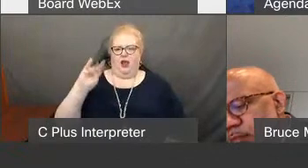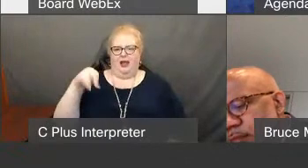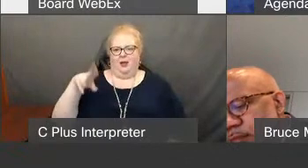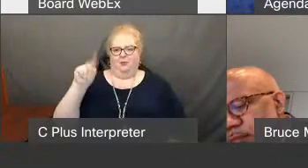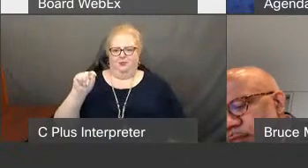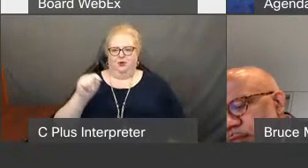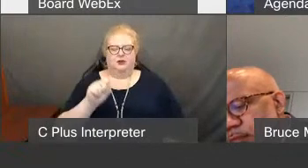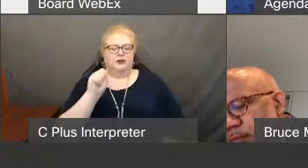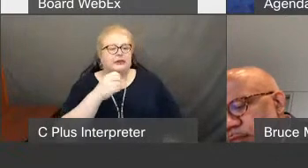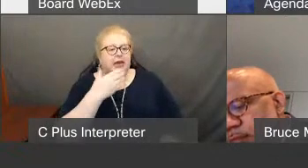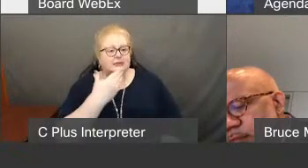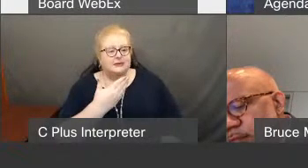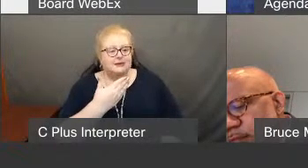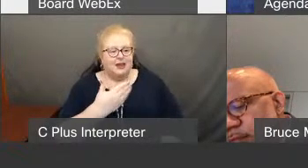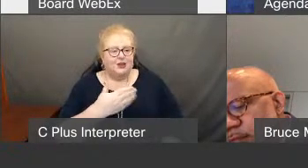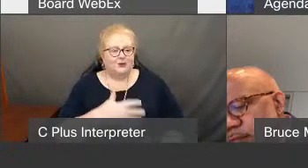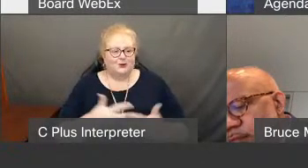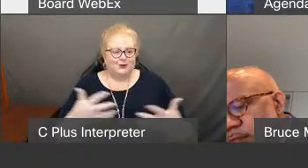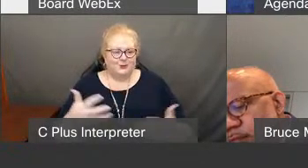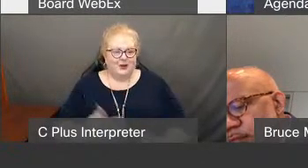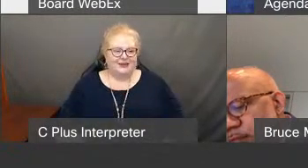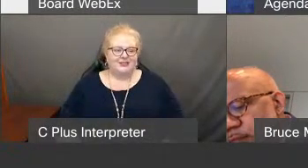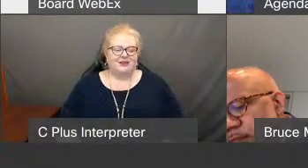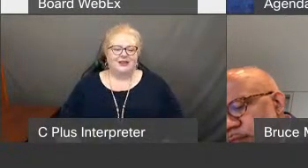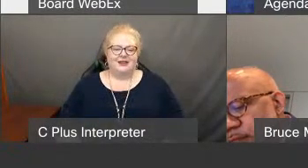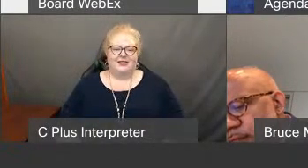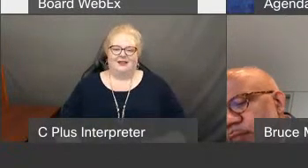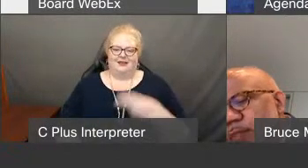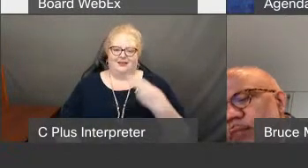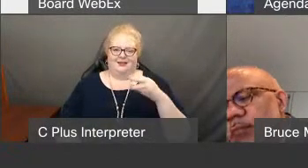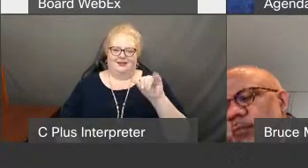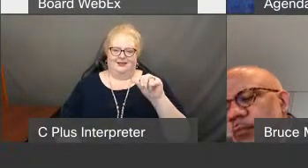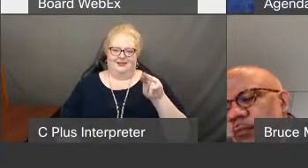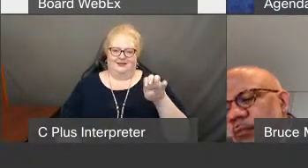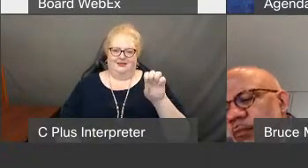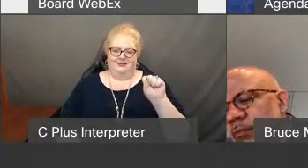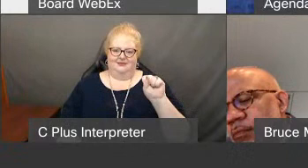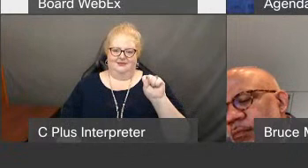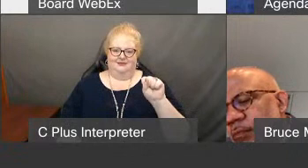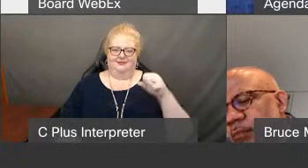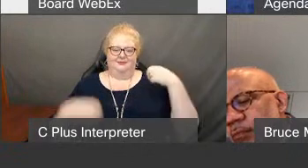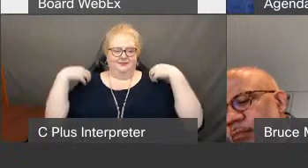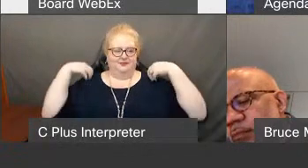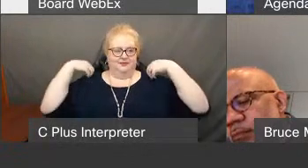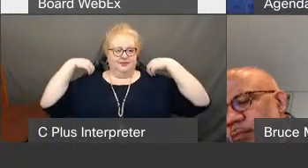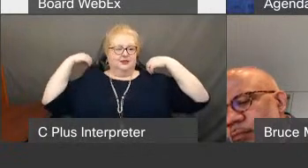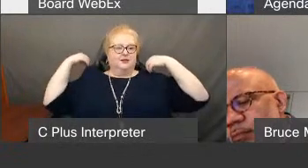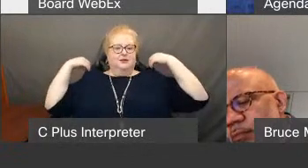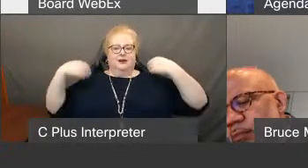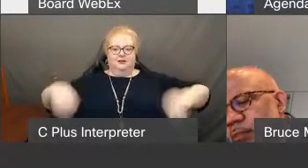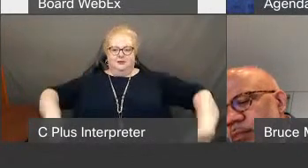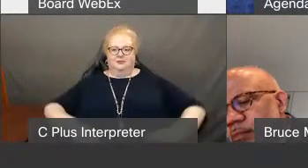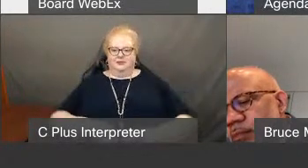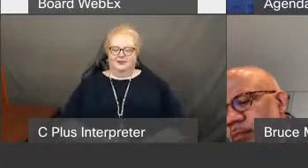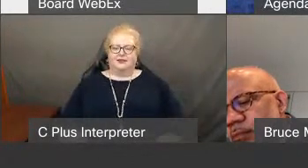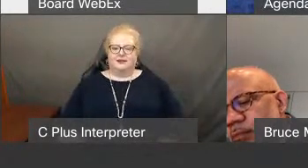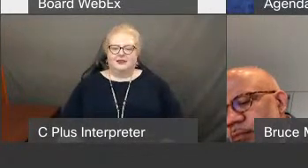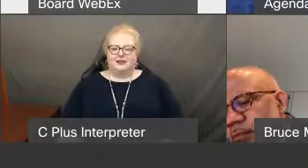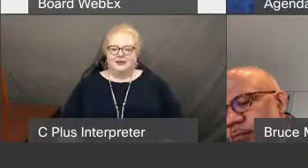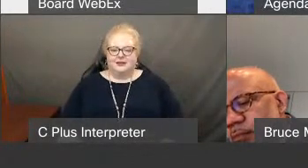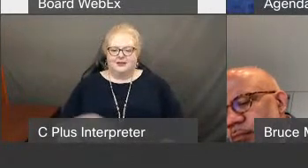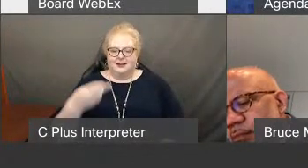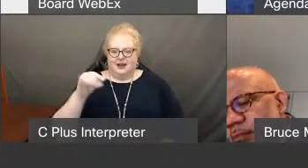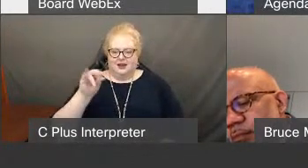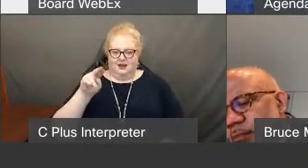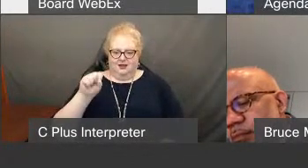Yes, ma'am. Thank you so much. Vice Mayor Hines? No, Director Wyrick. I want to go since we're here. If that's okay, Director Hines? That's